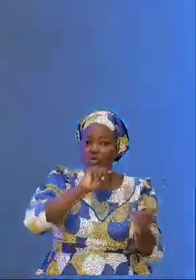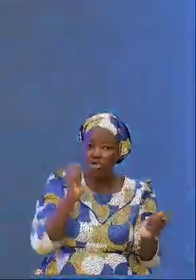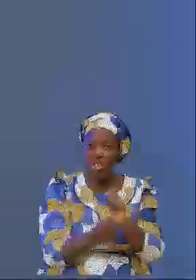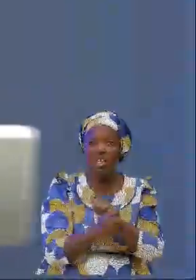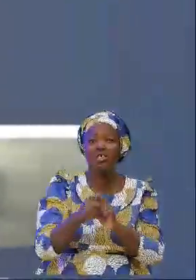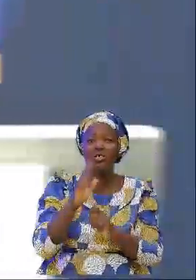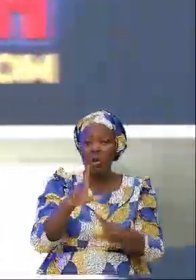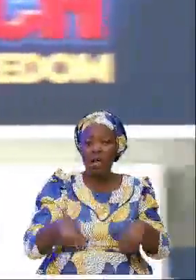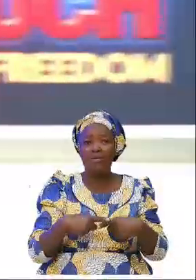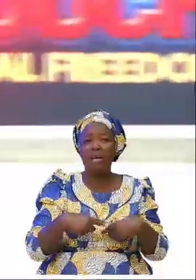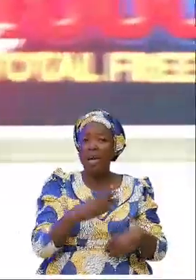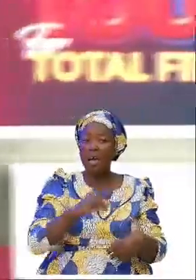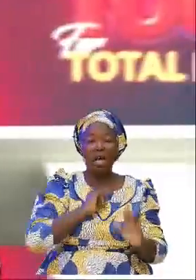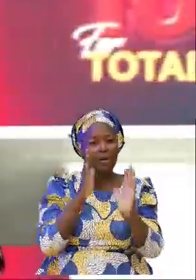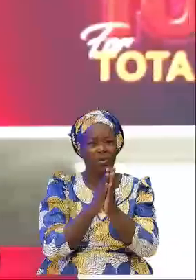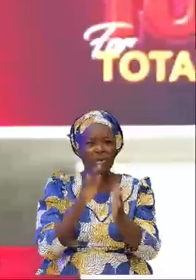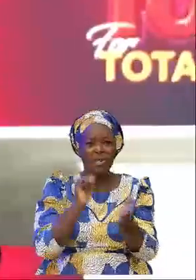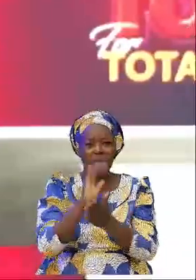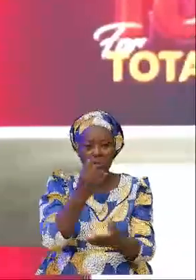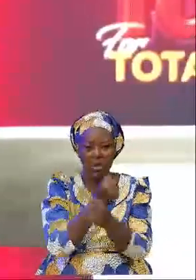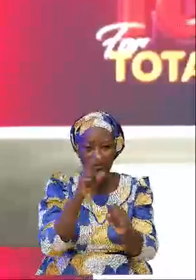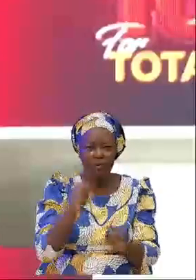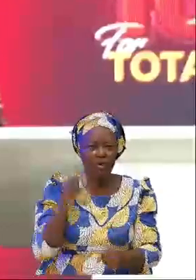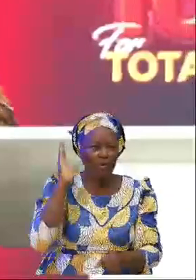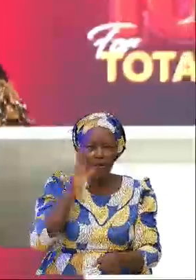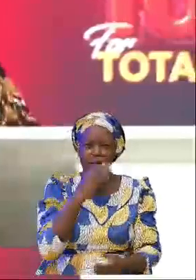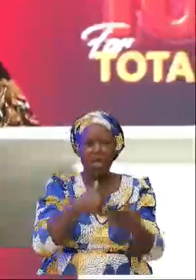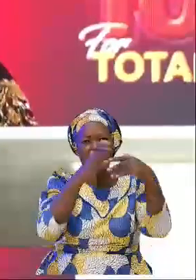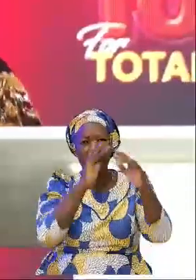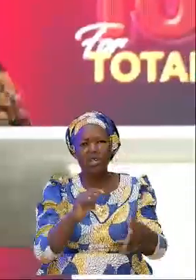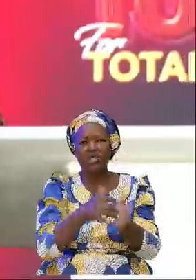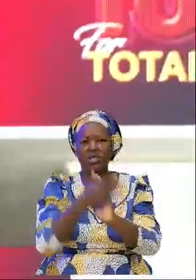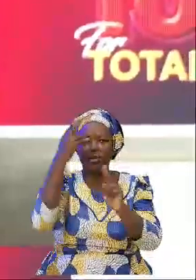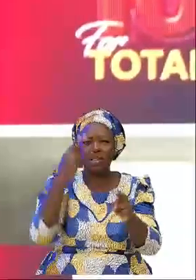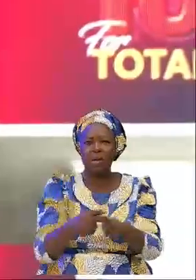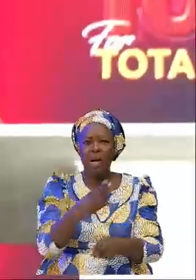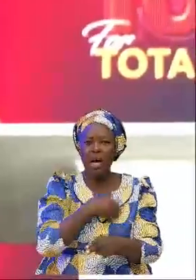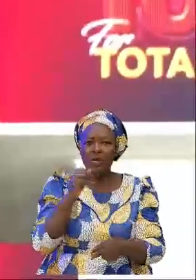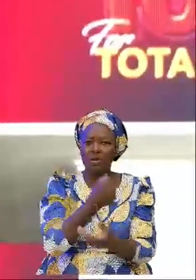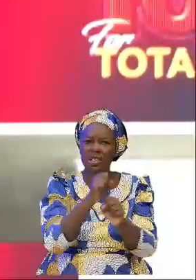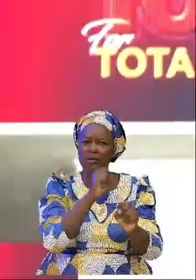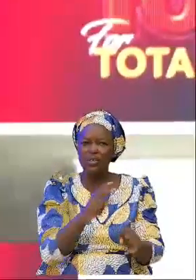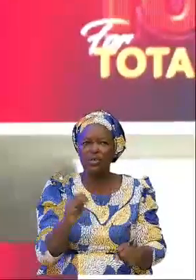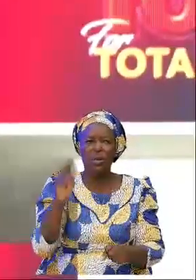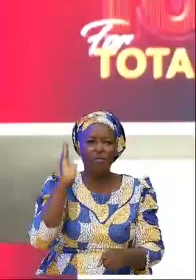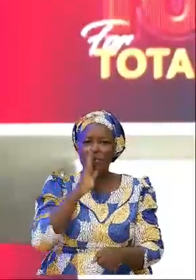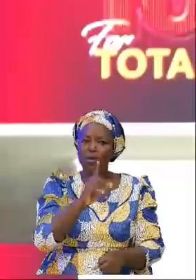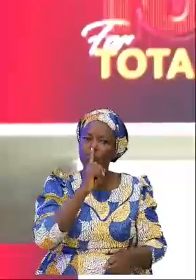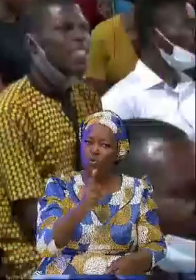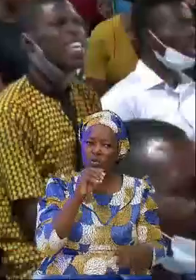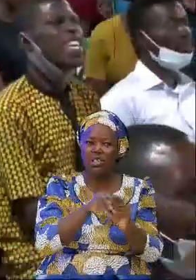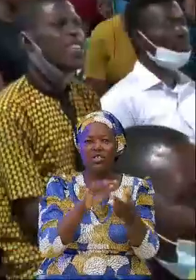with transformation. It comes with a change of life. And I pray your salvation will be